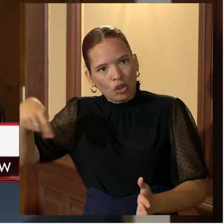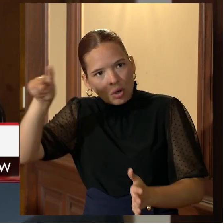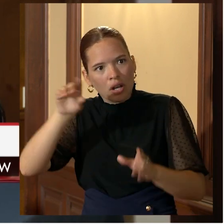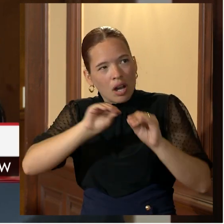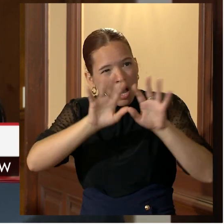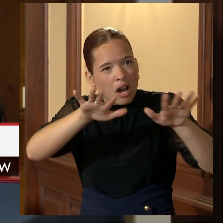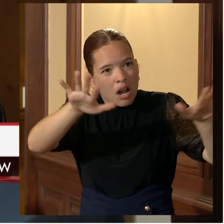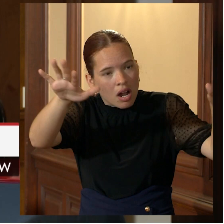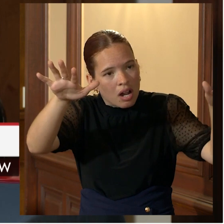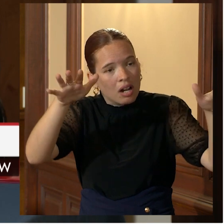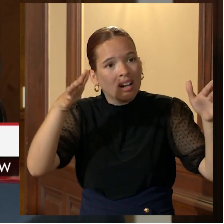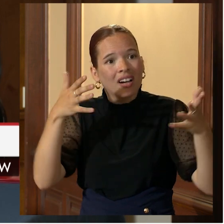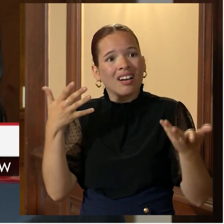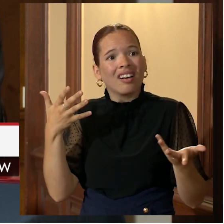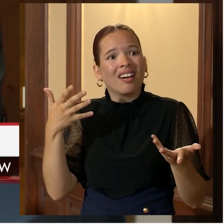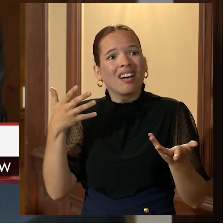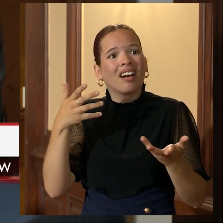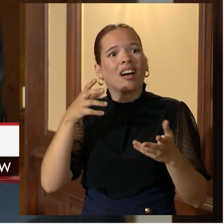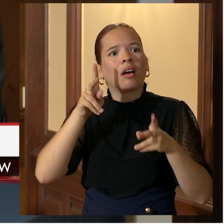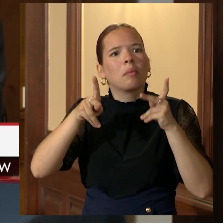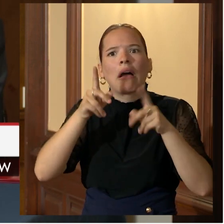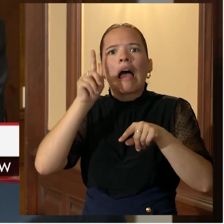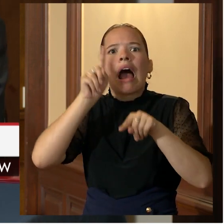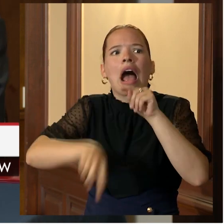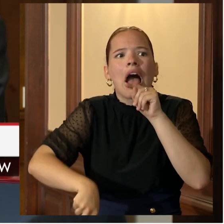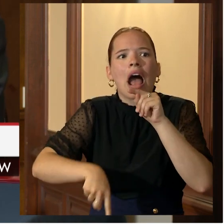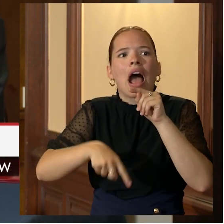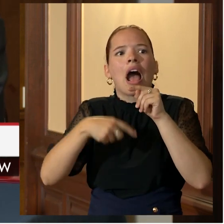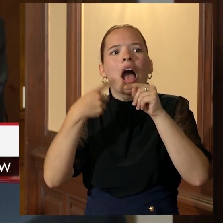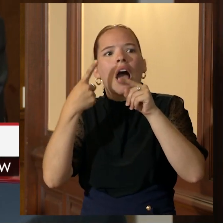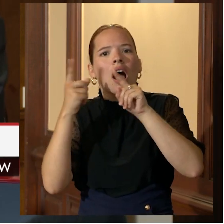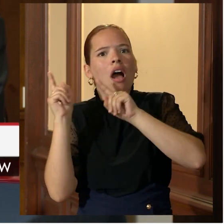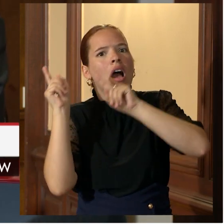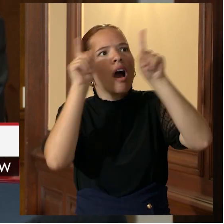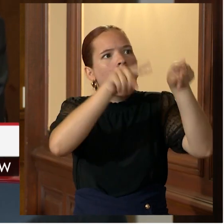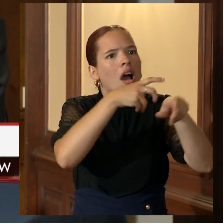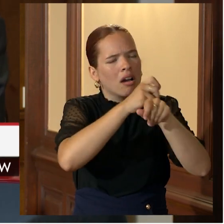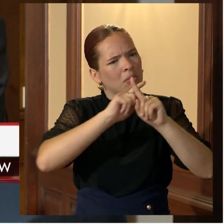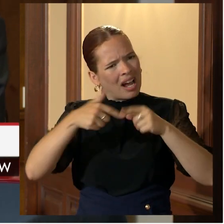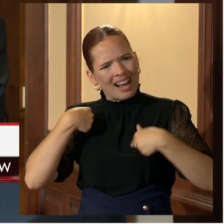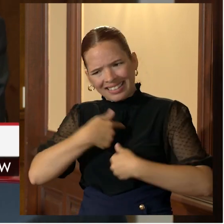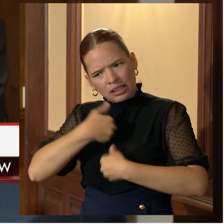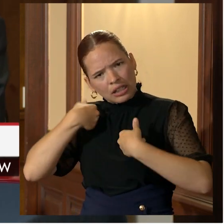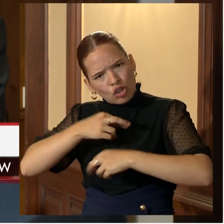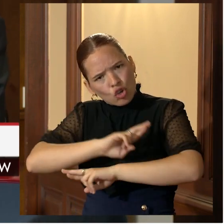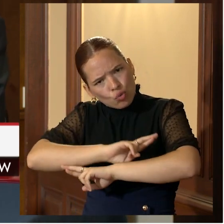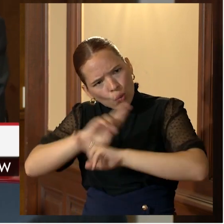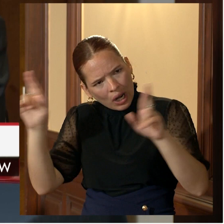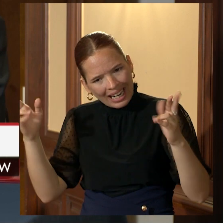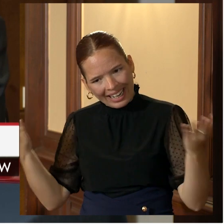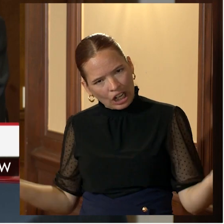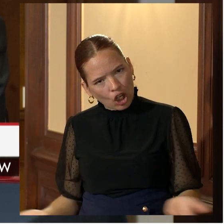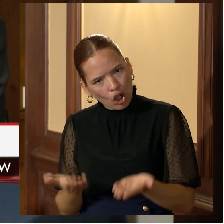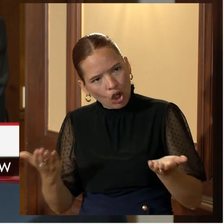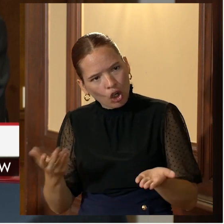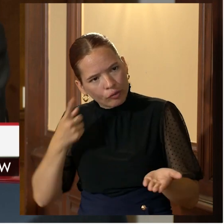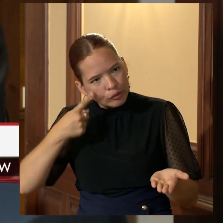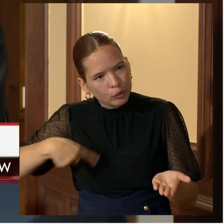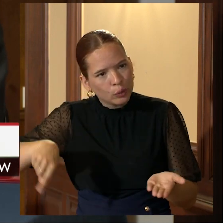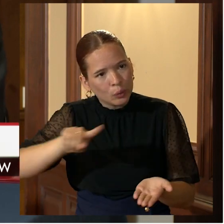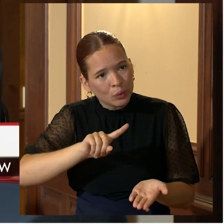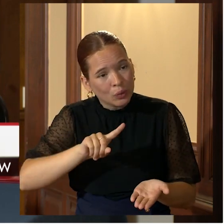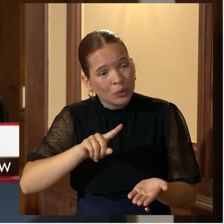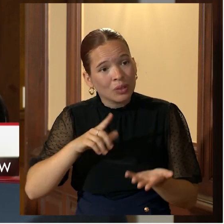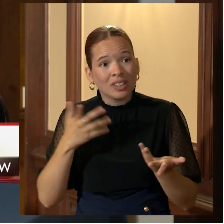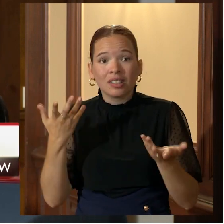get vaccinated in their neighborhoods. We save lives. Public safety is something that matters a lot to me. I know